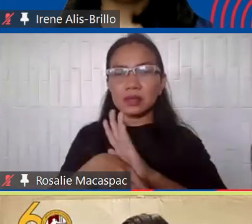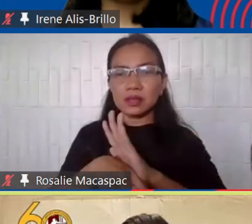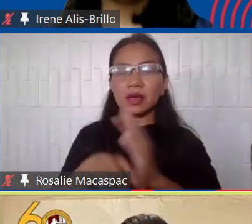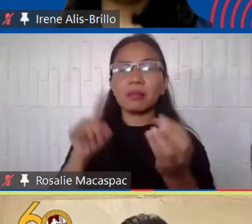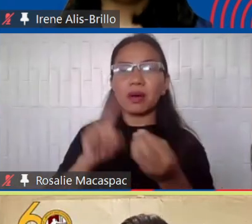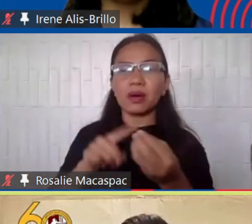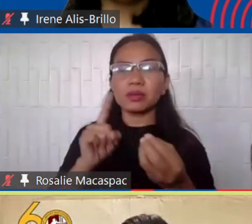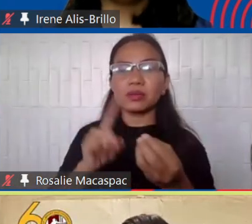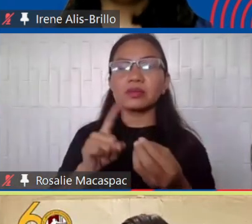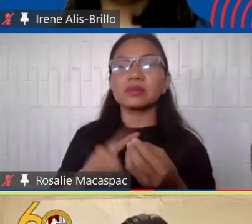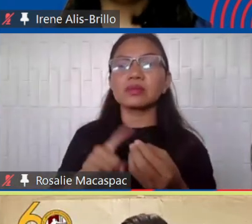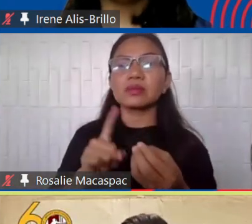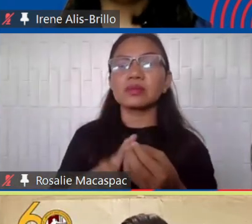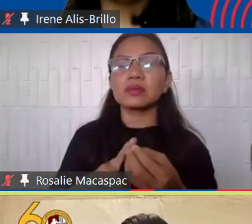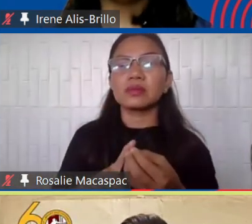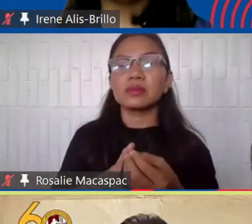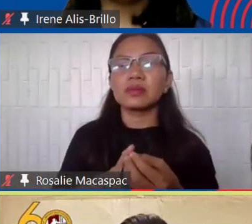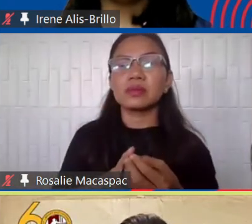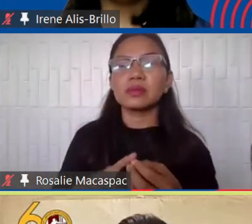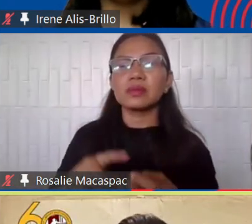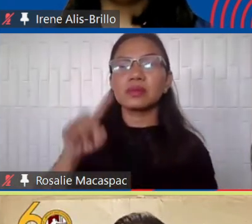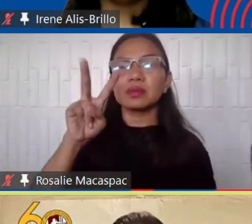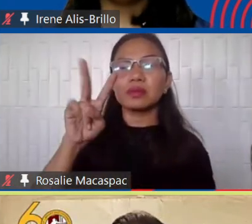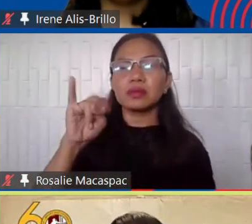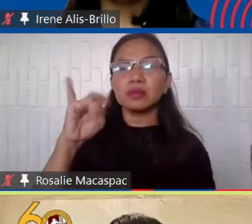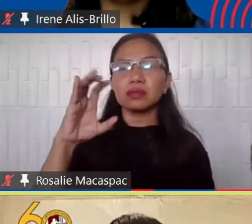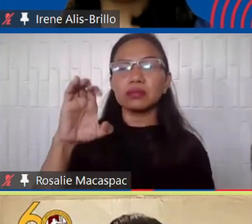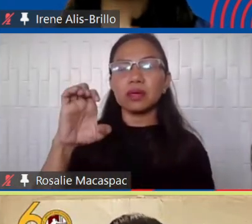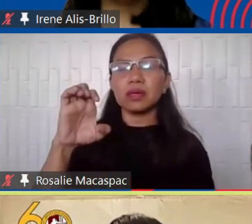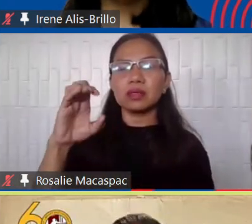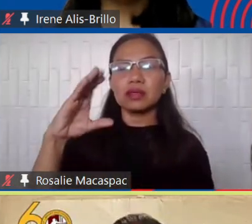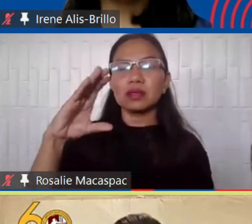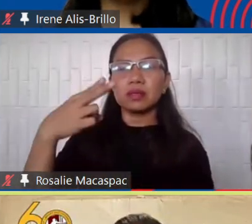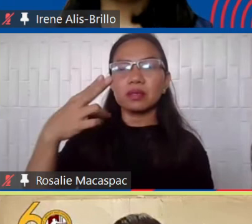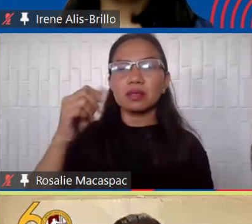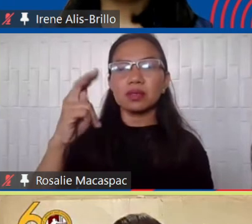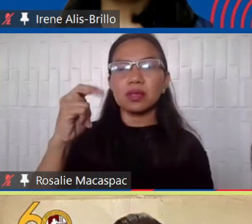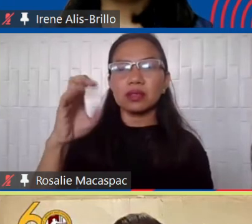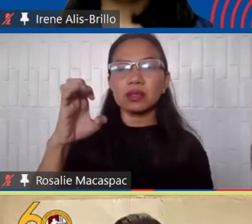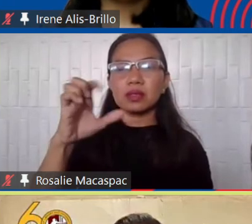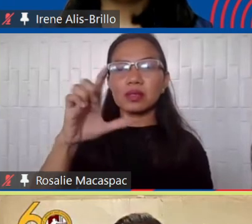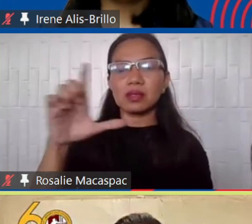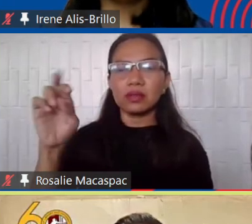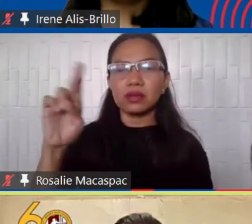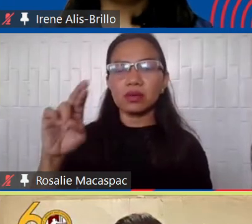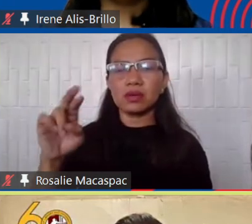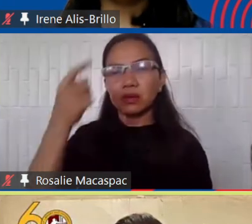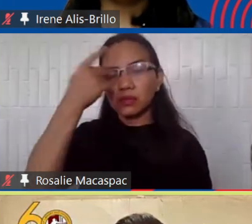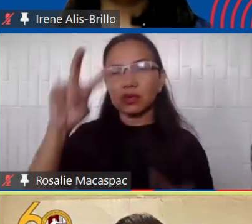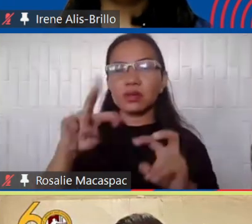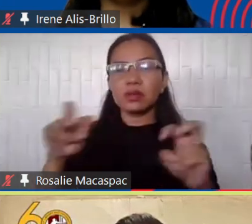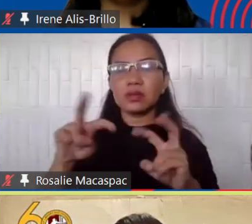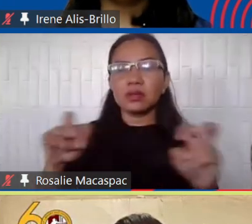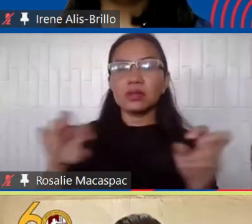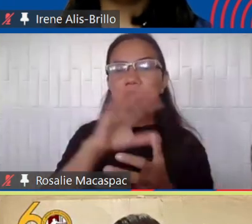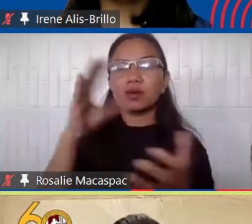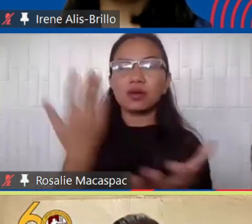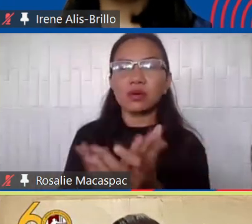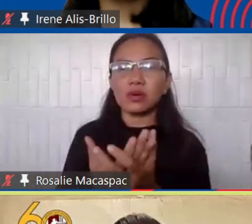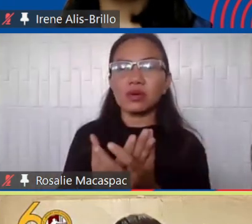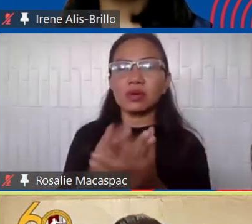was created by the vice chancellor for research and development. So all of the theses that are being published,